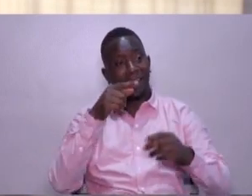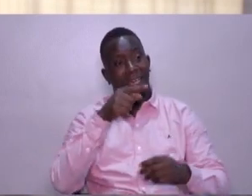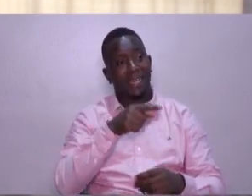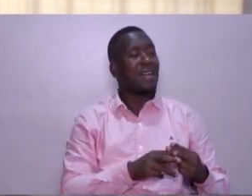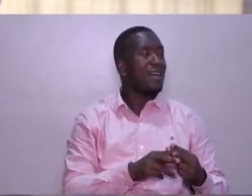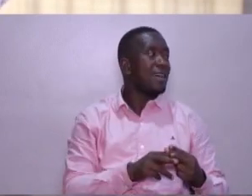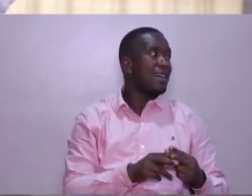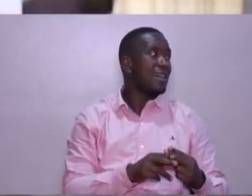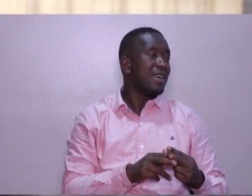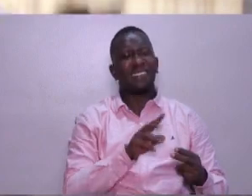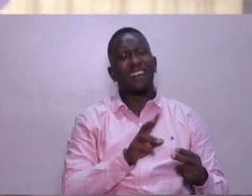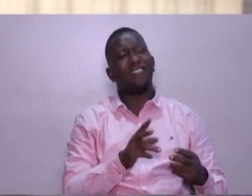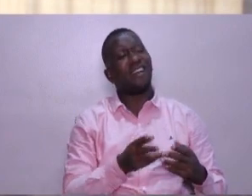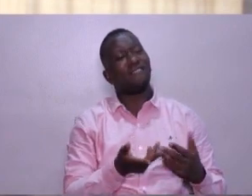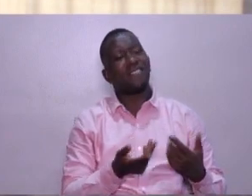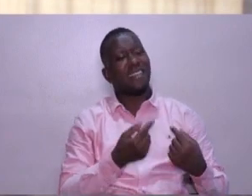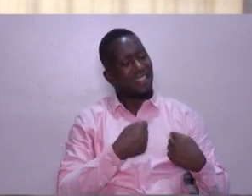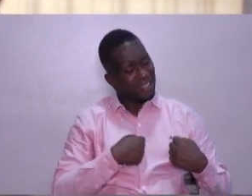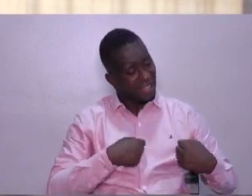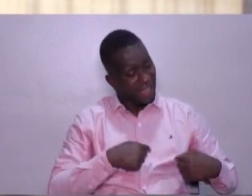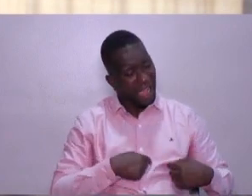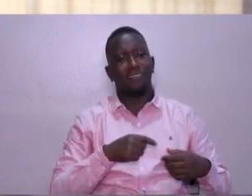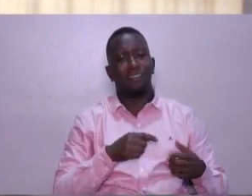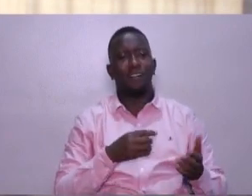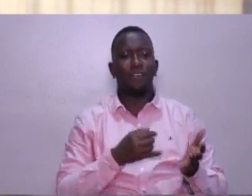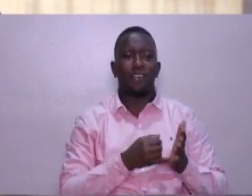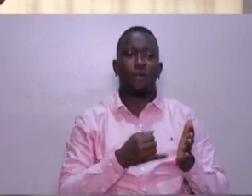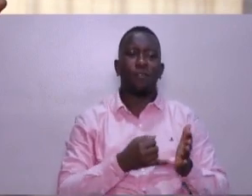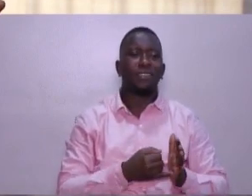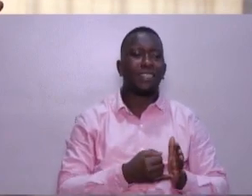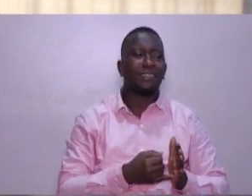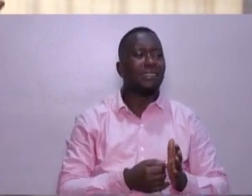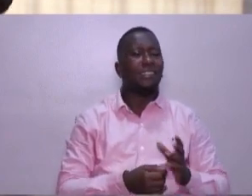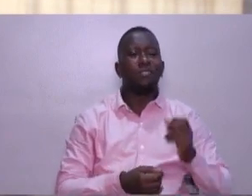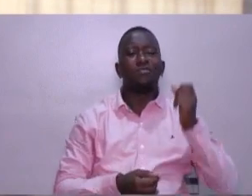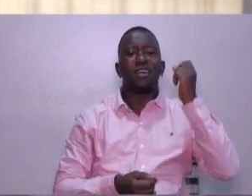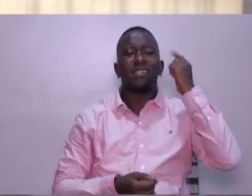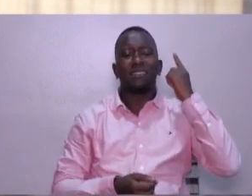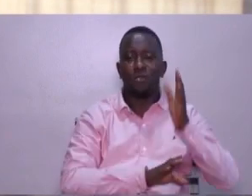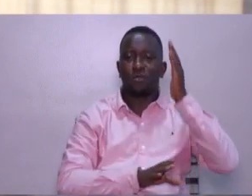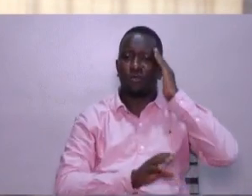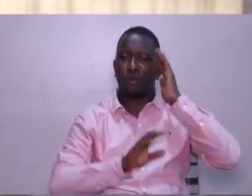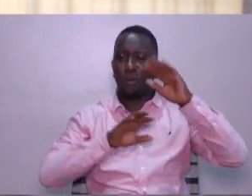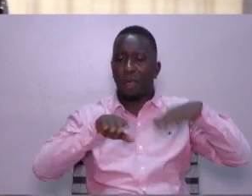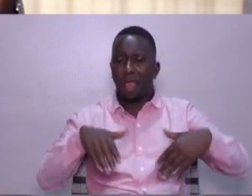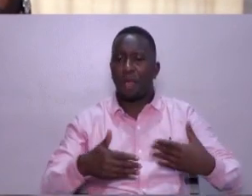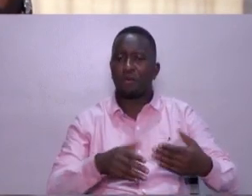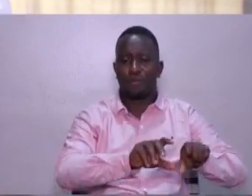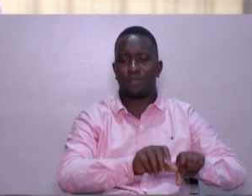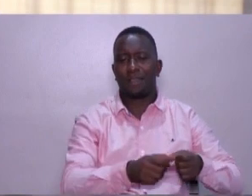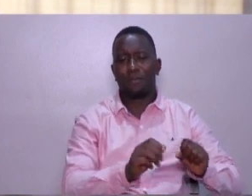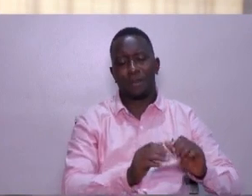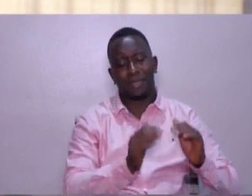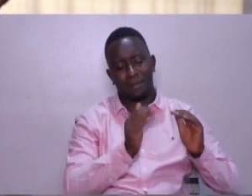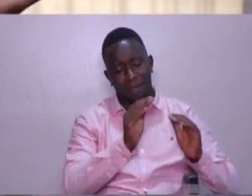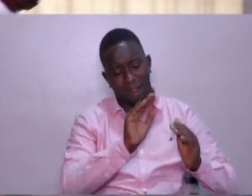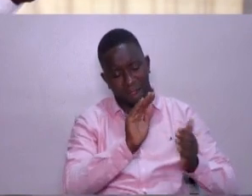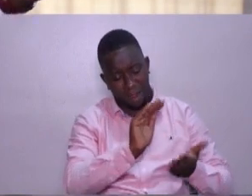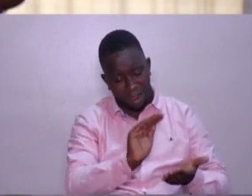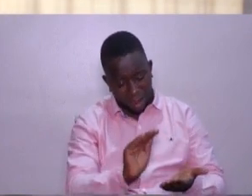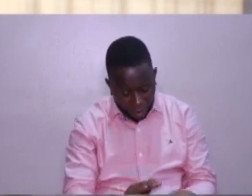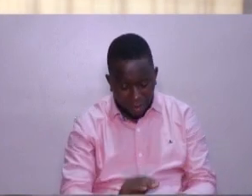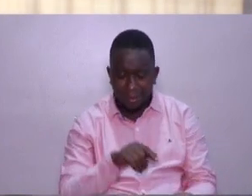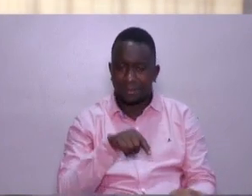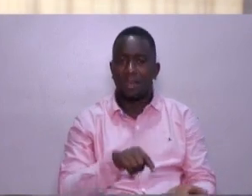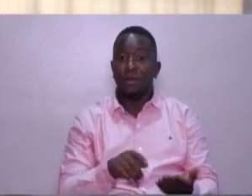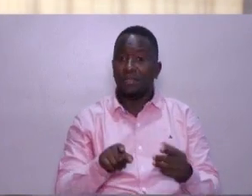gist, the heart of the matter. Understanding the curriculum, knowing how to break it down, And with online learning, content development, we